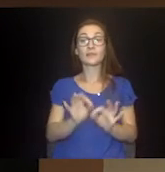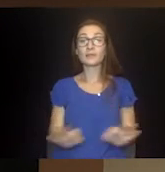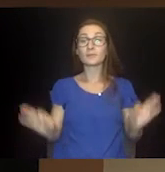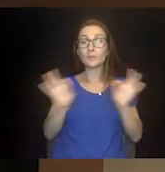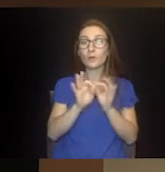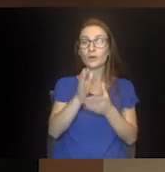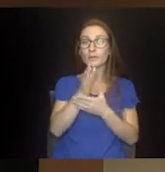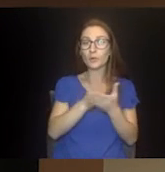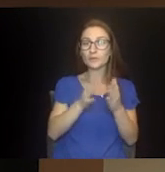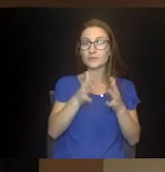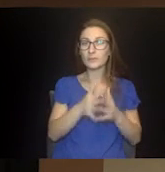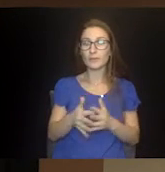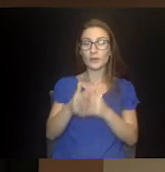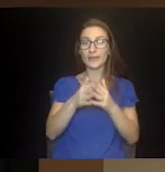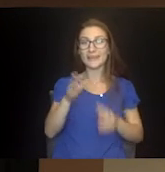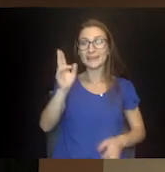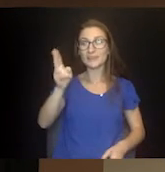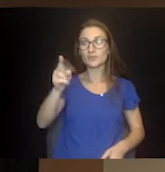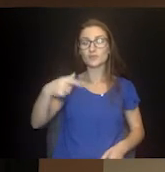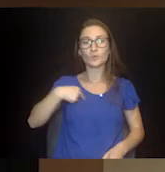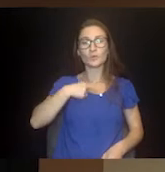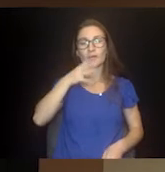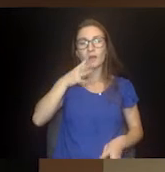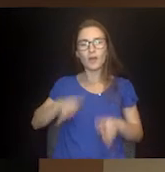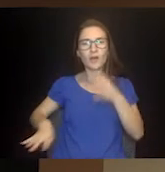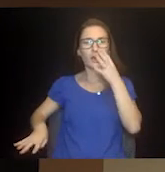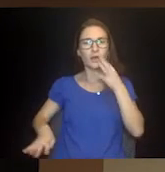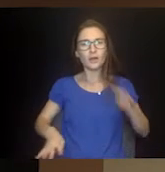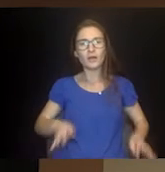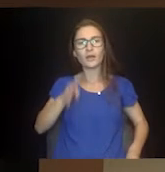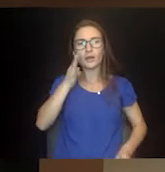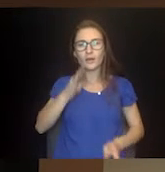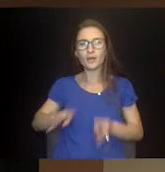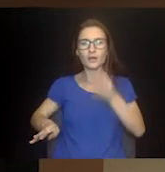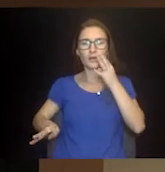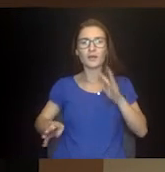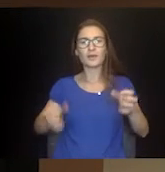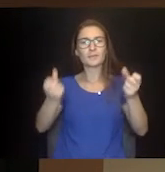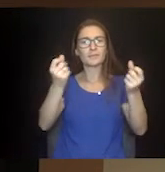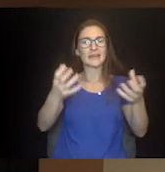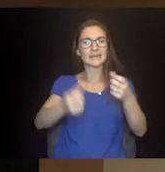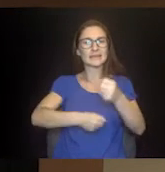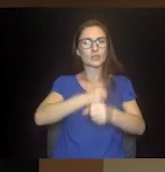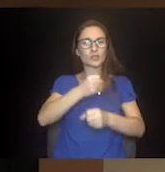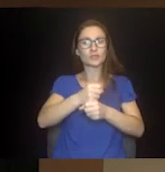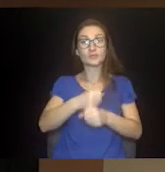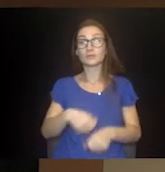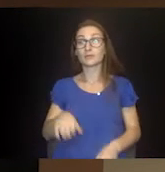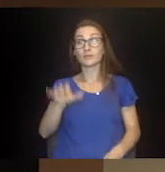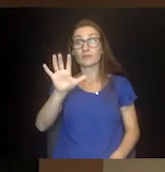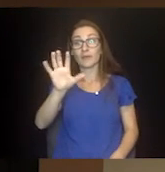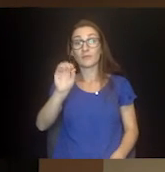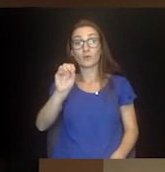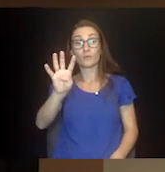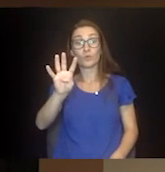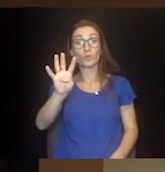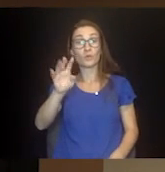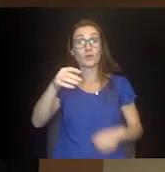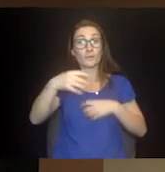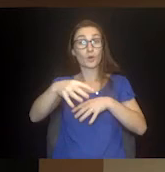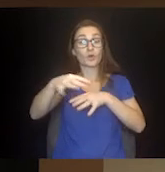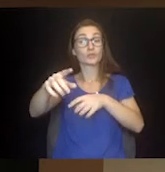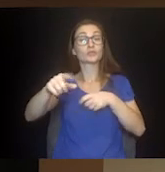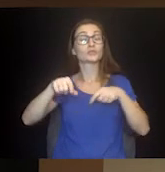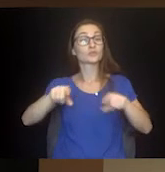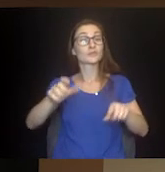discuss, important parts of American history that's constantly been ignored for so many years. The 504 March that